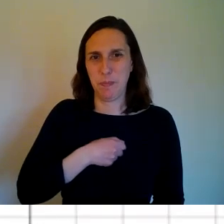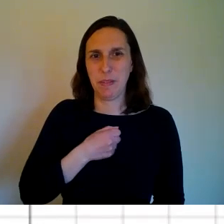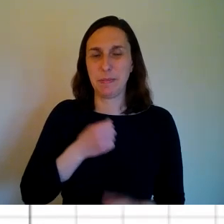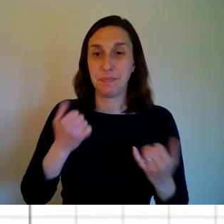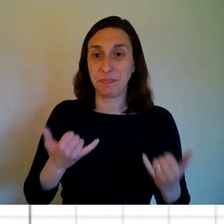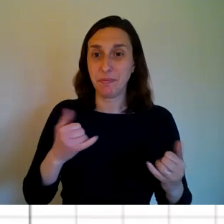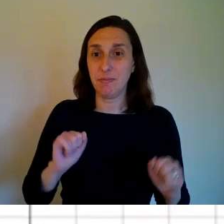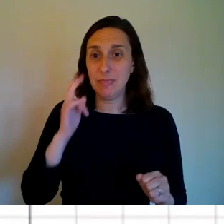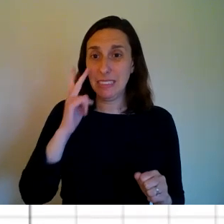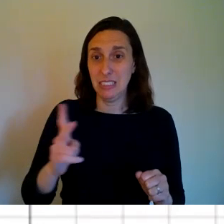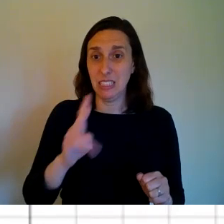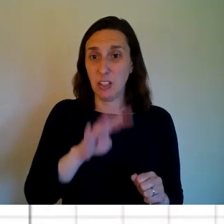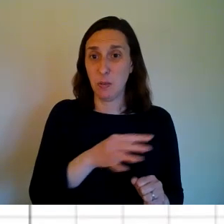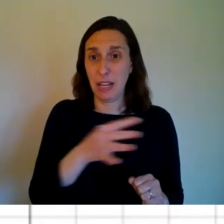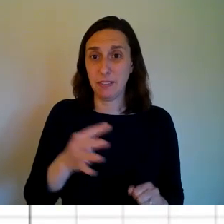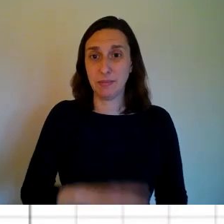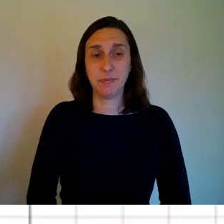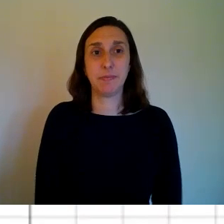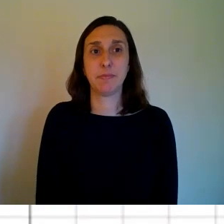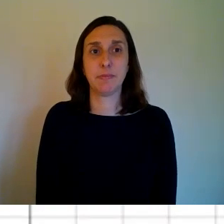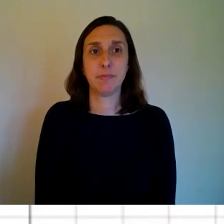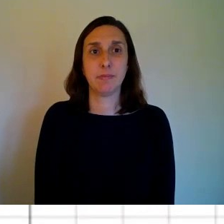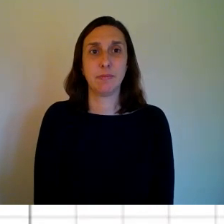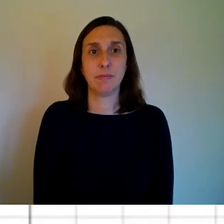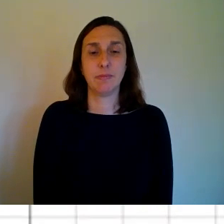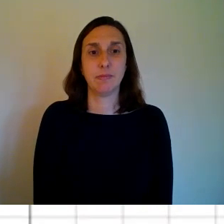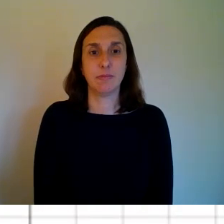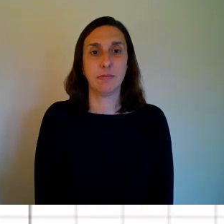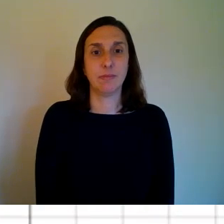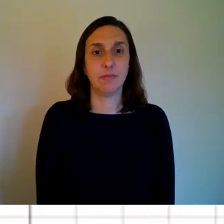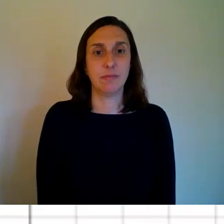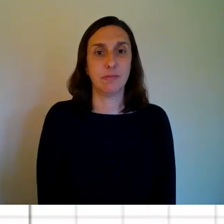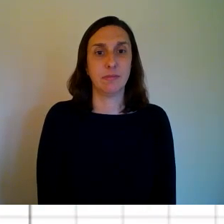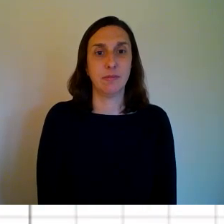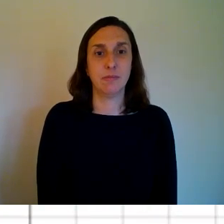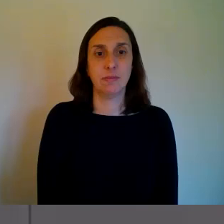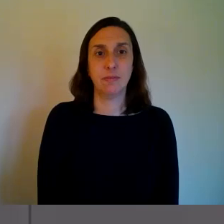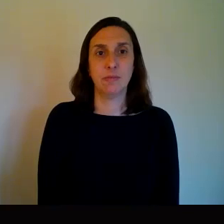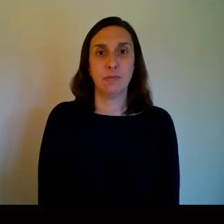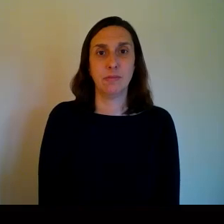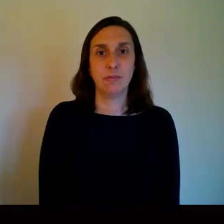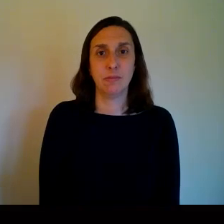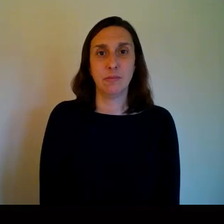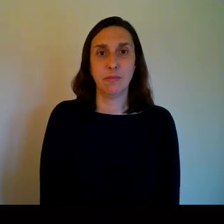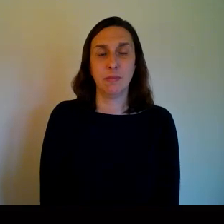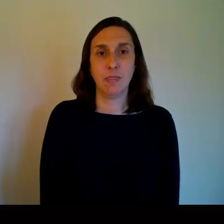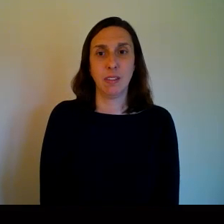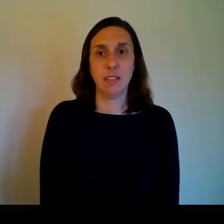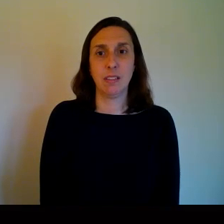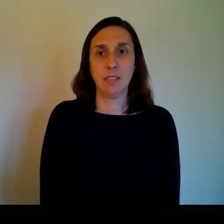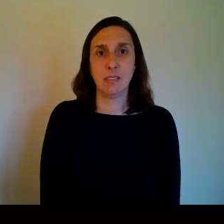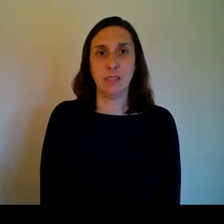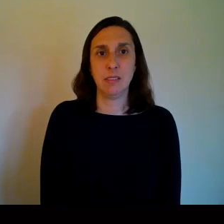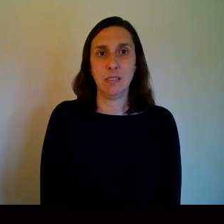now we see it on the graph. I'll come back over here. Let me show you what I had to do here on the blackboard. So what happened